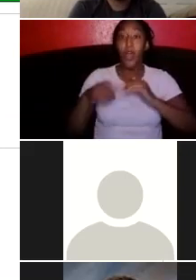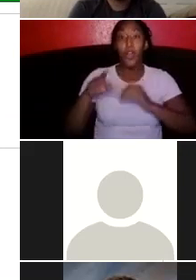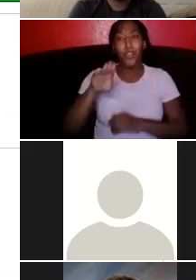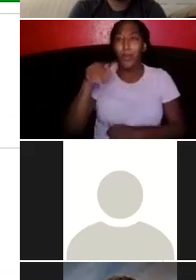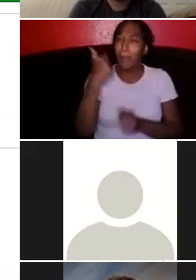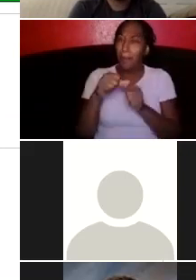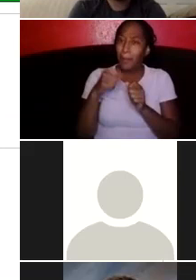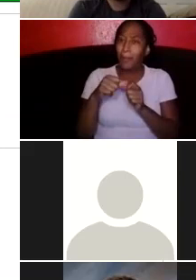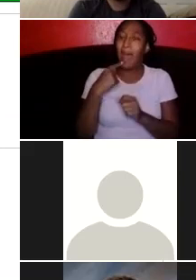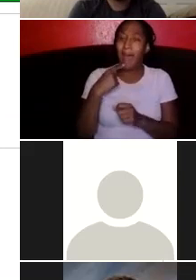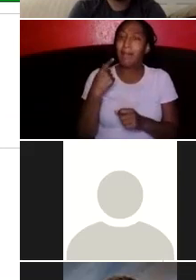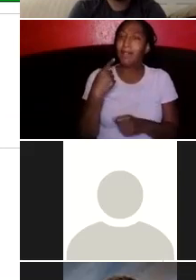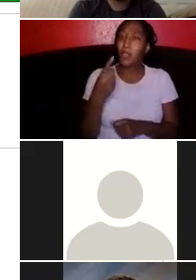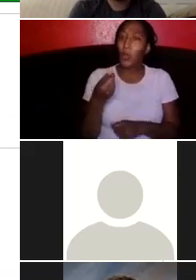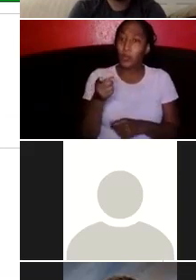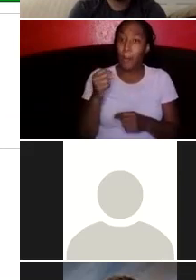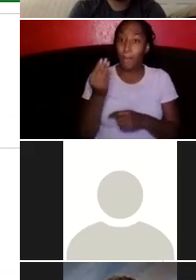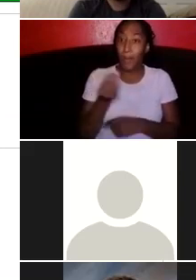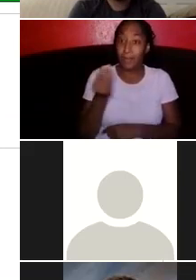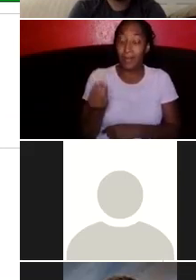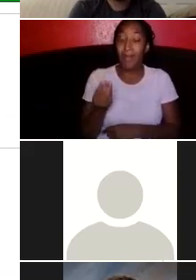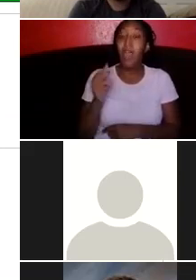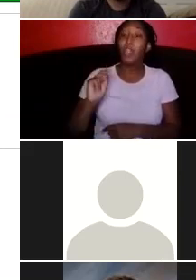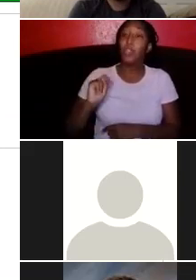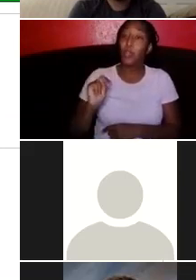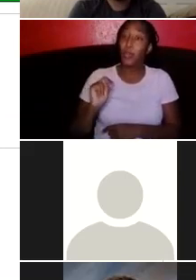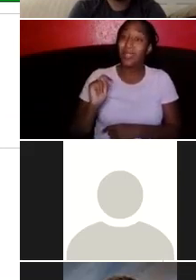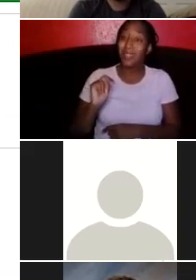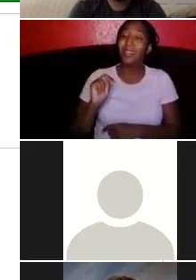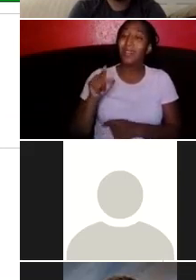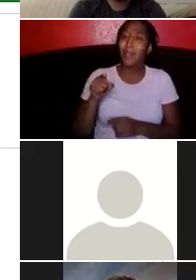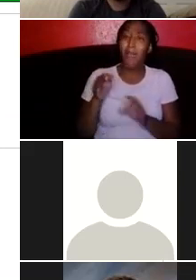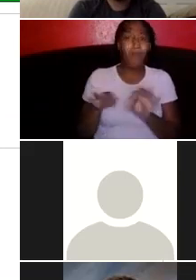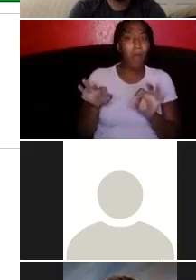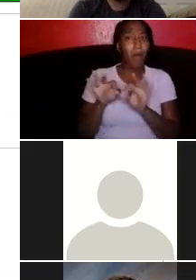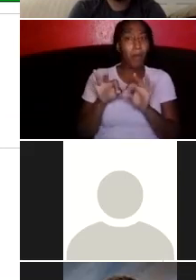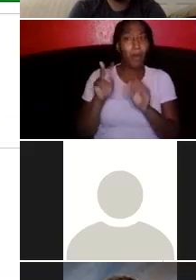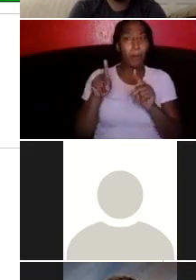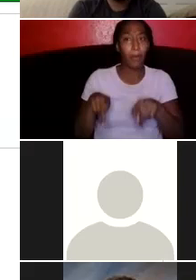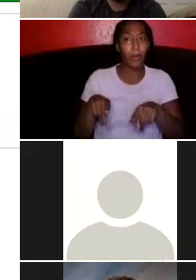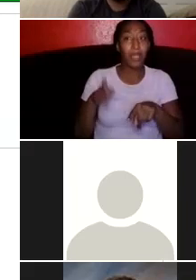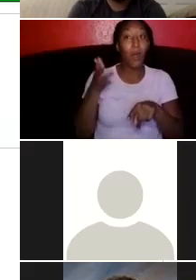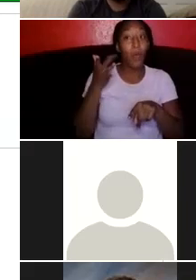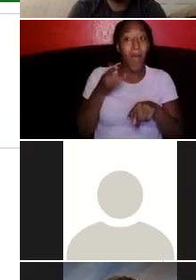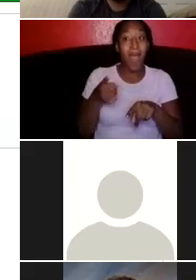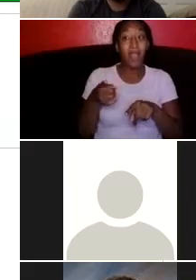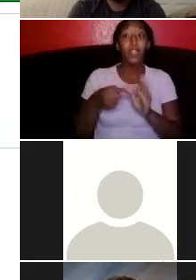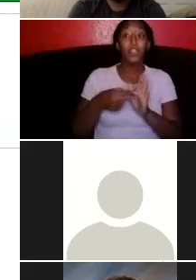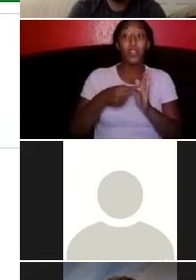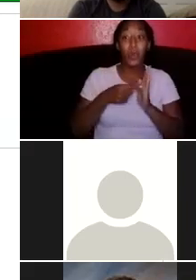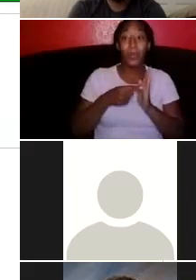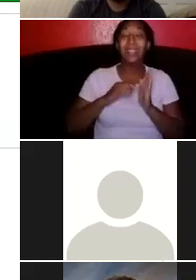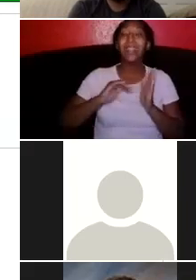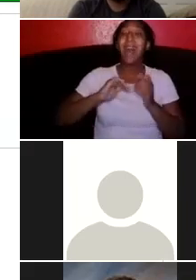really gave us lots of insights in terms of how forces work to affect motion and how